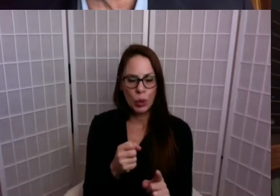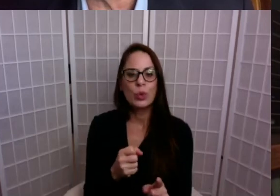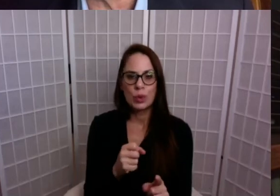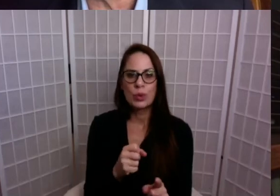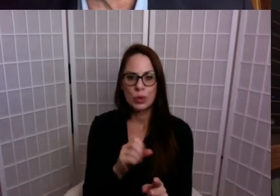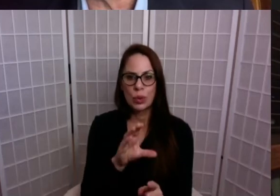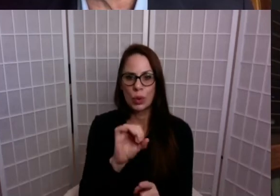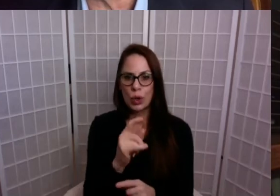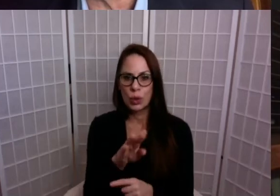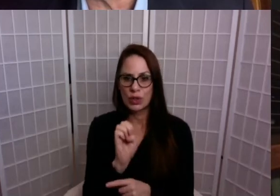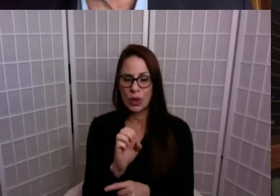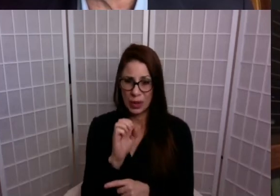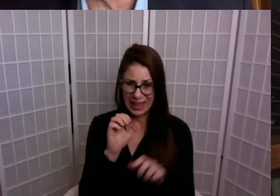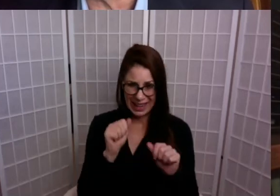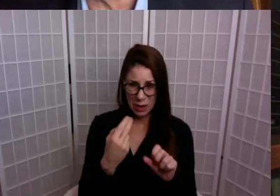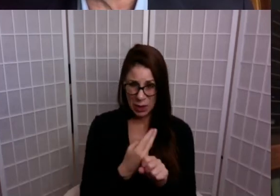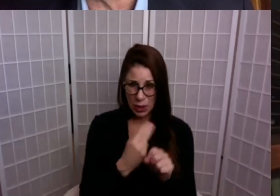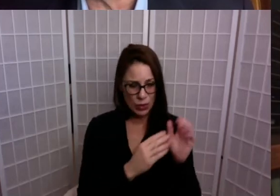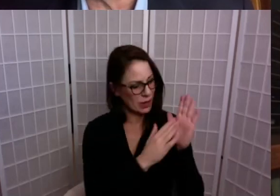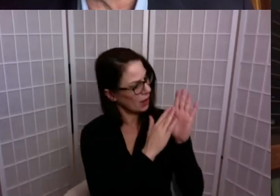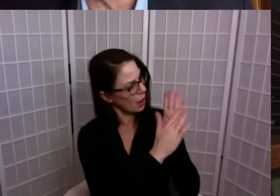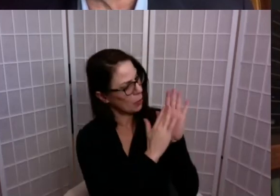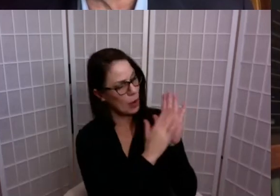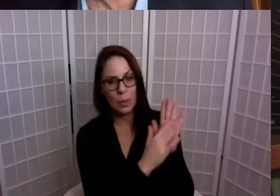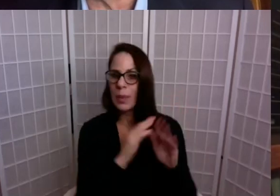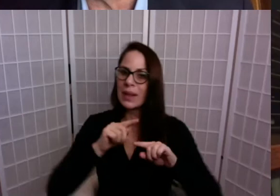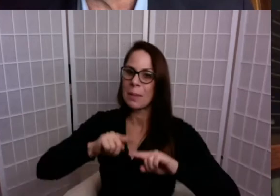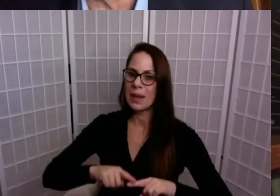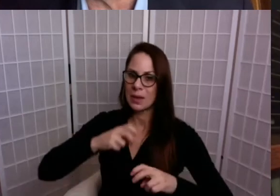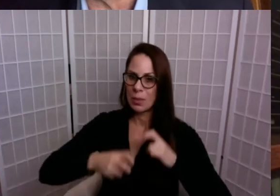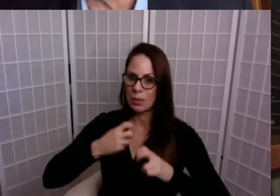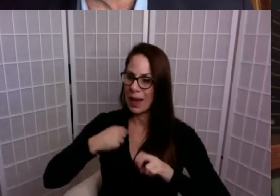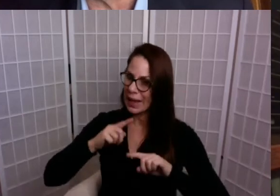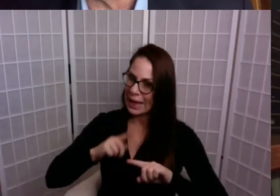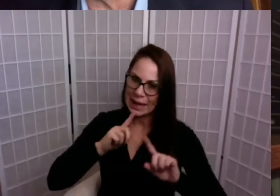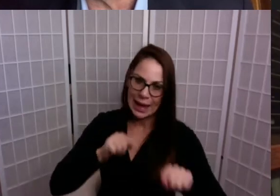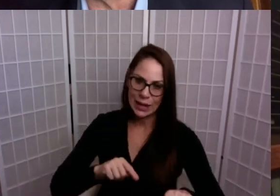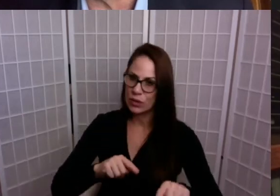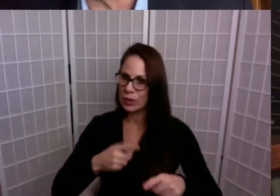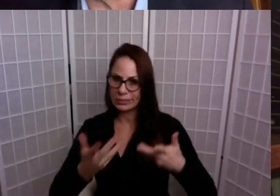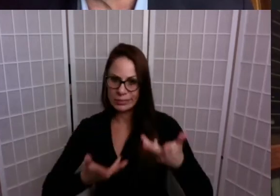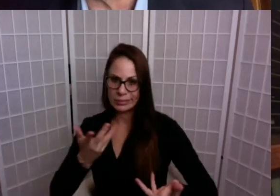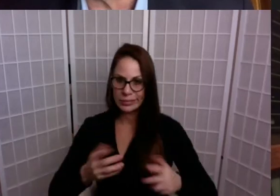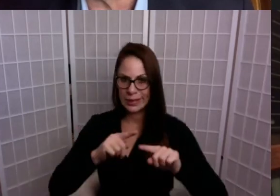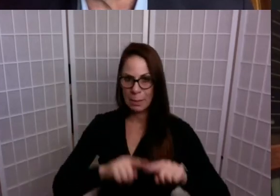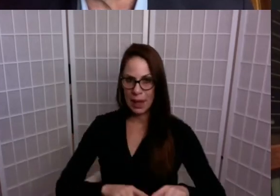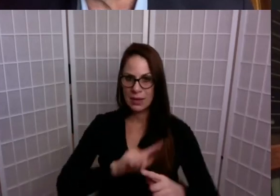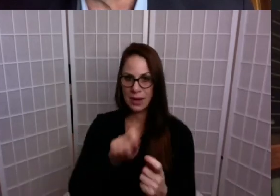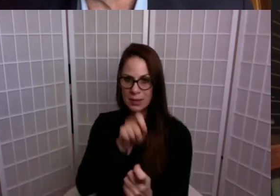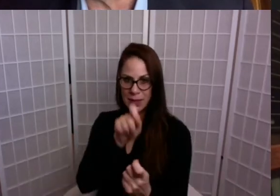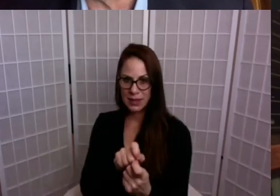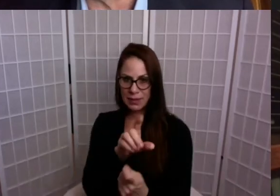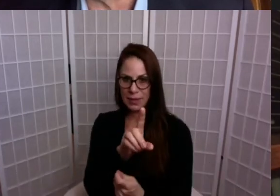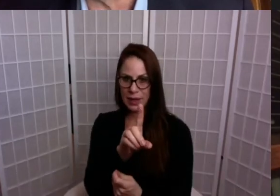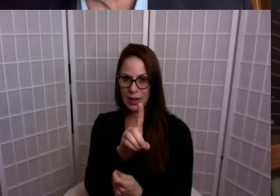upper palm? It completely depends on what the problem is. So I can't really answer that authoritatively. It depends what the specific diagnosis